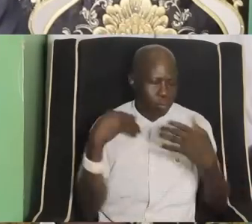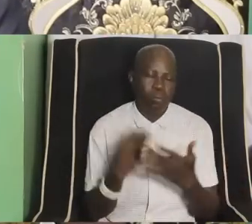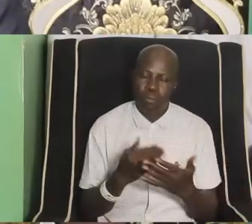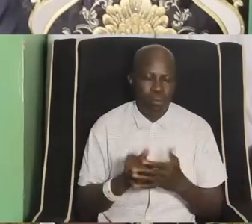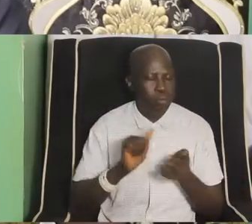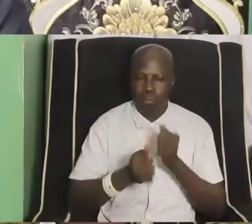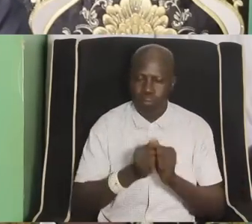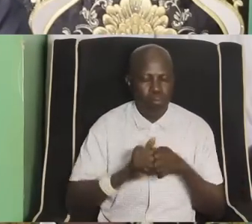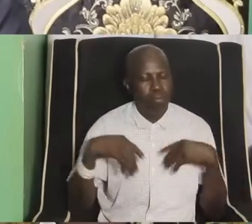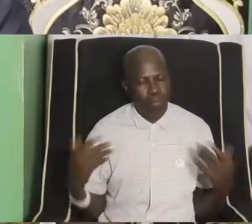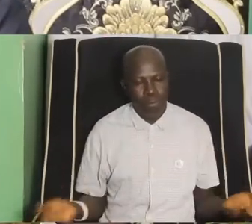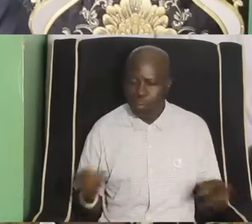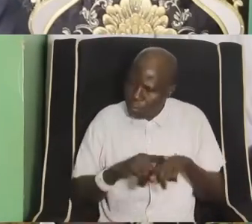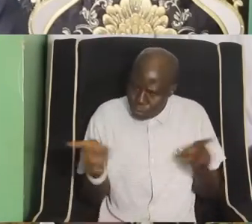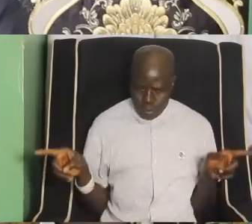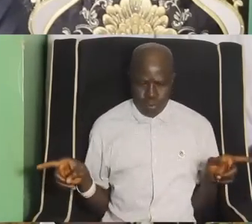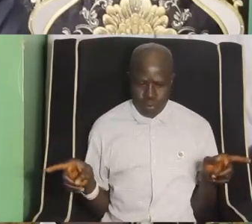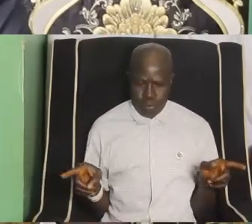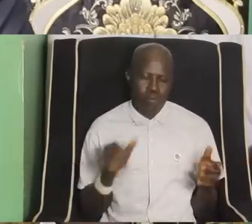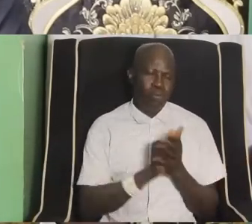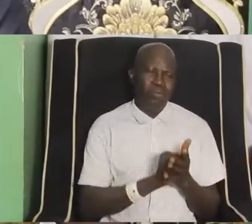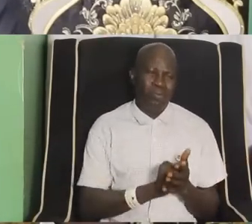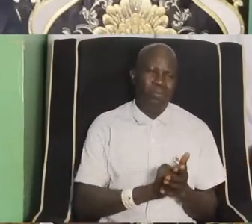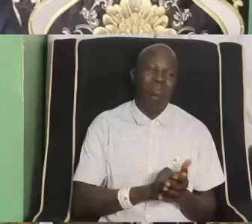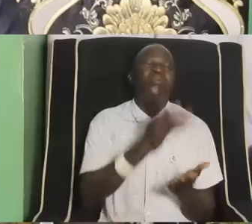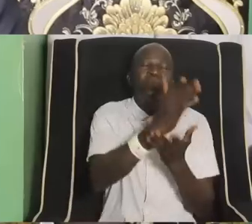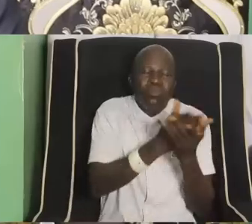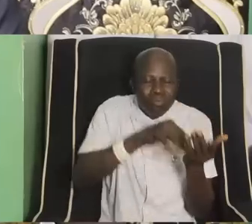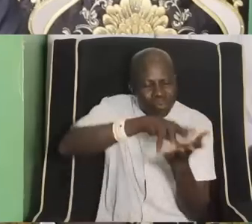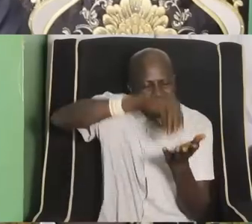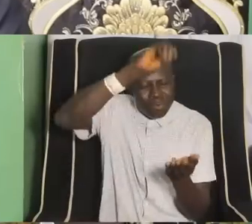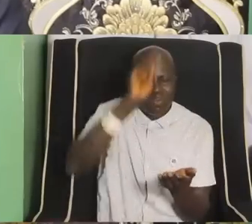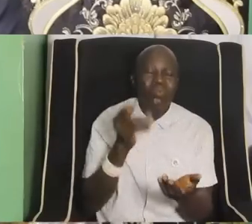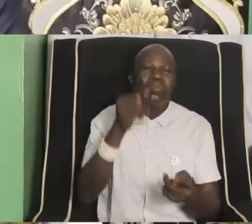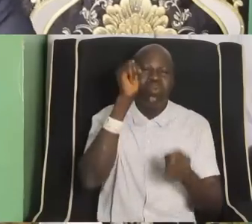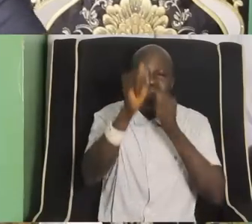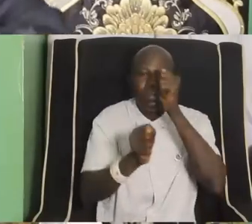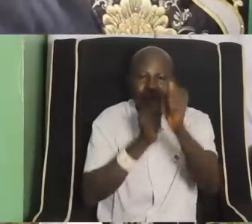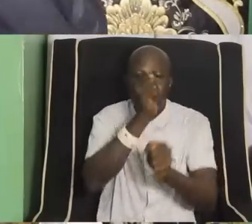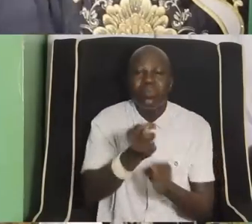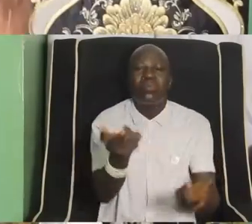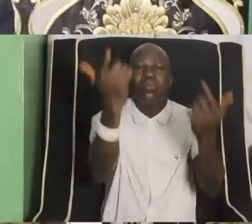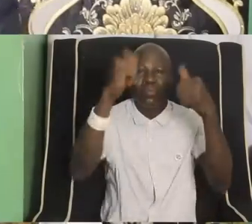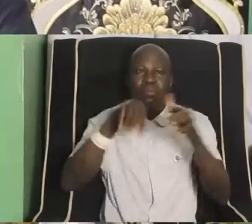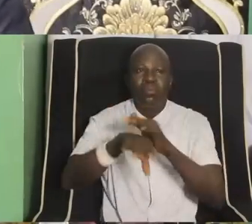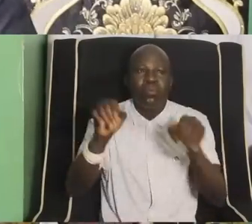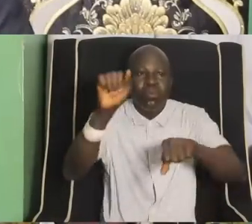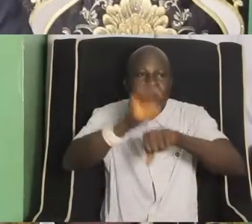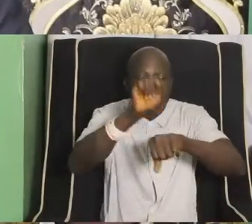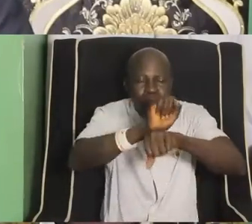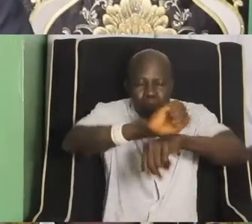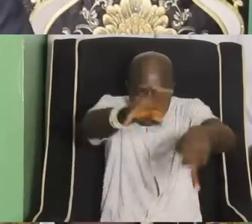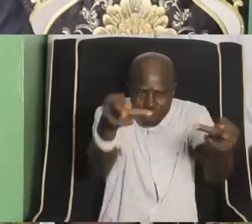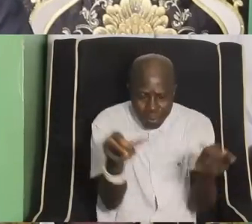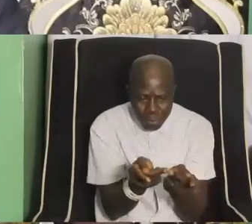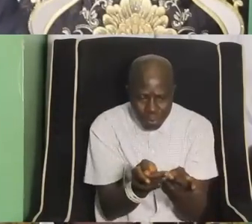have problem. So, but it don't work on board, no, what you are. There will be a temptation that will come in the company you. That is saying in the